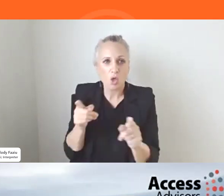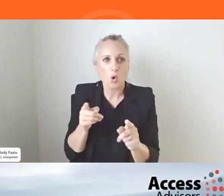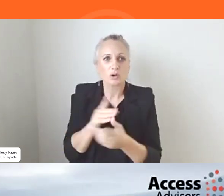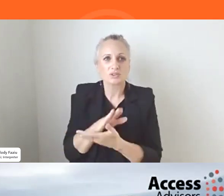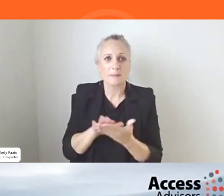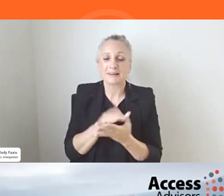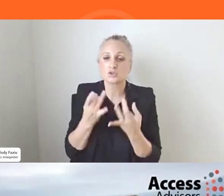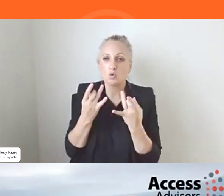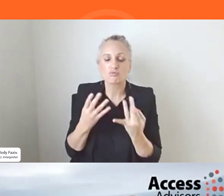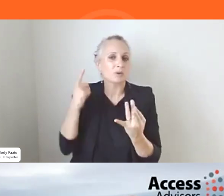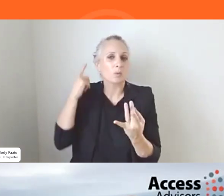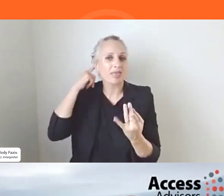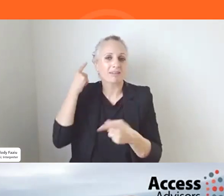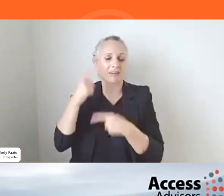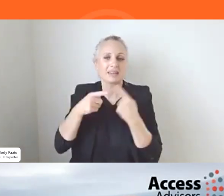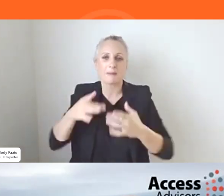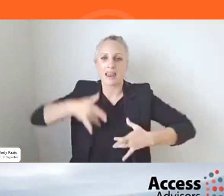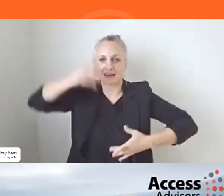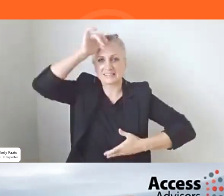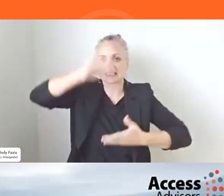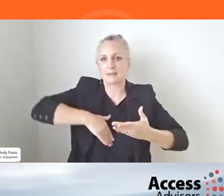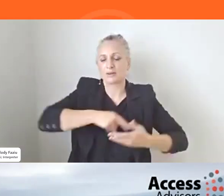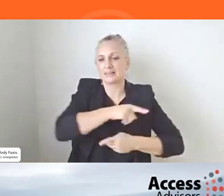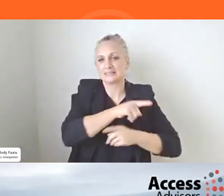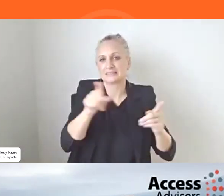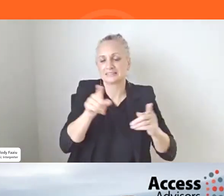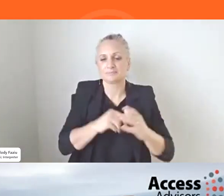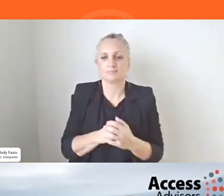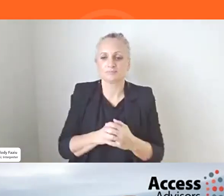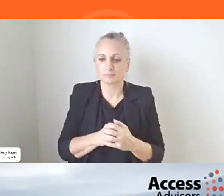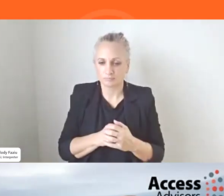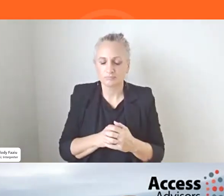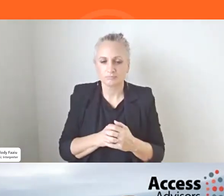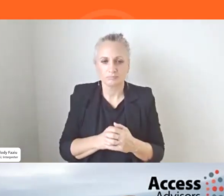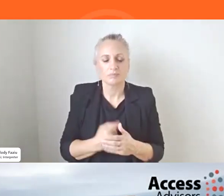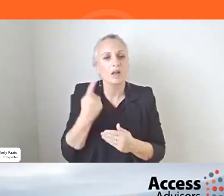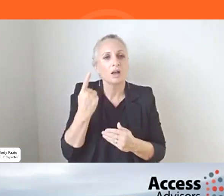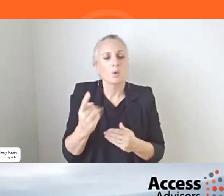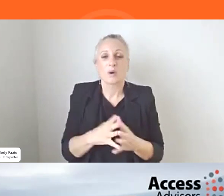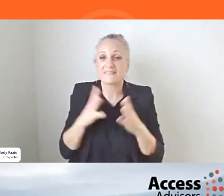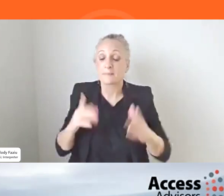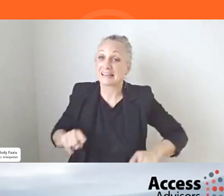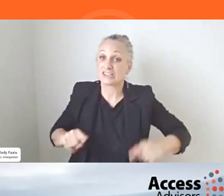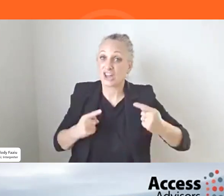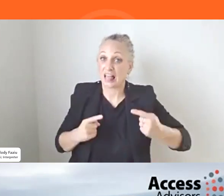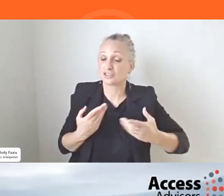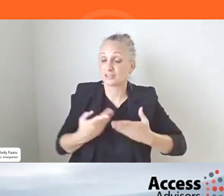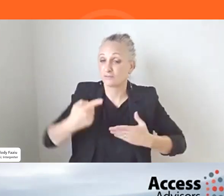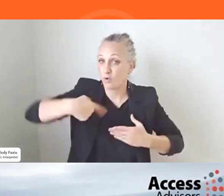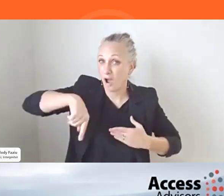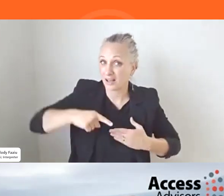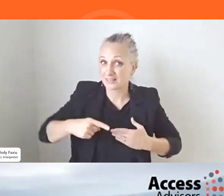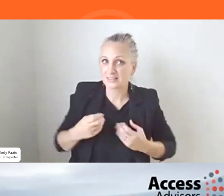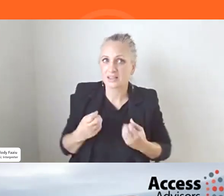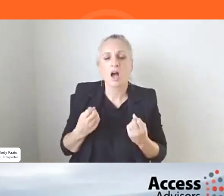voice of lived experience. One of the big things for us is that a lot of clients come to